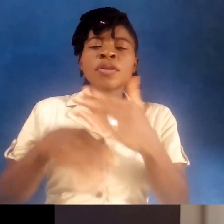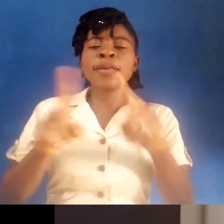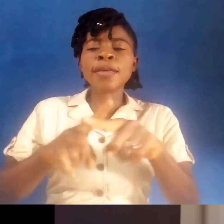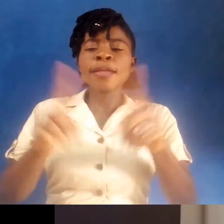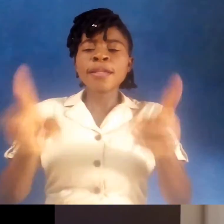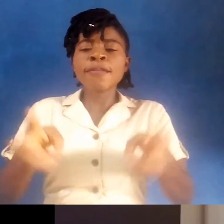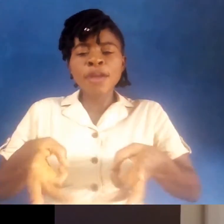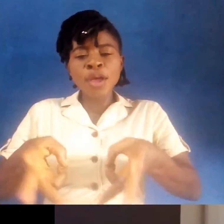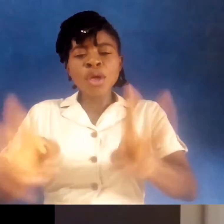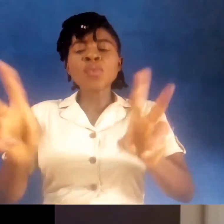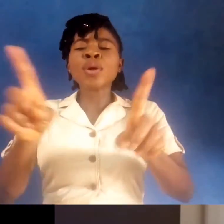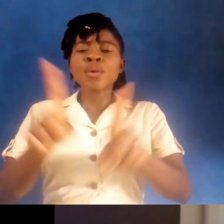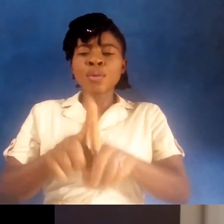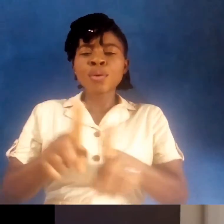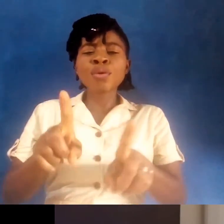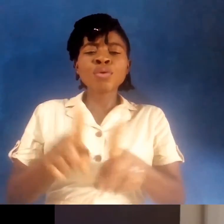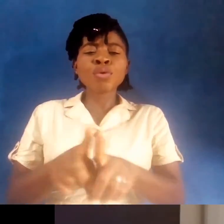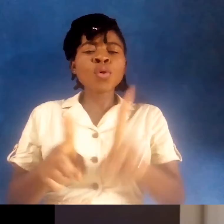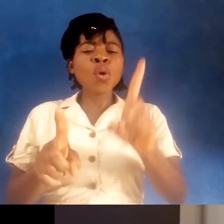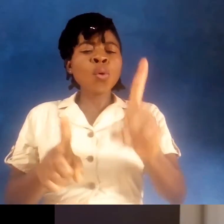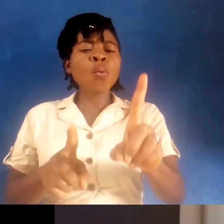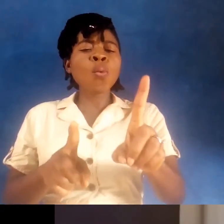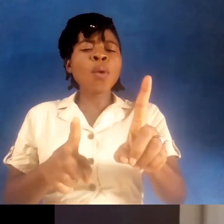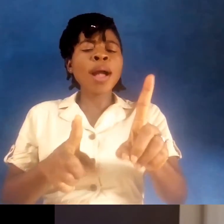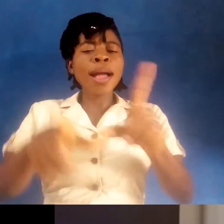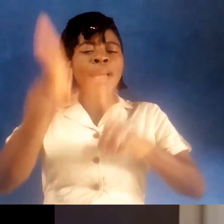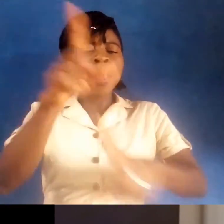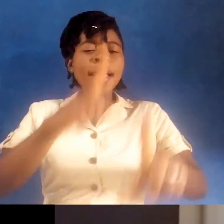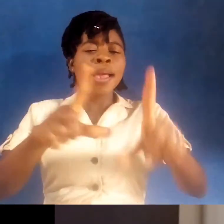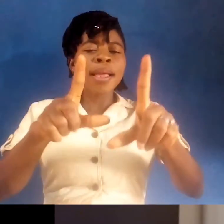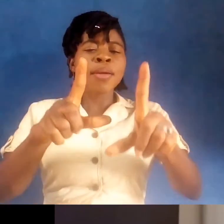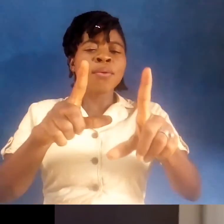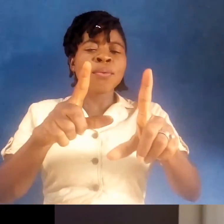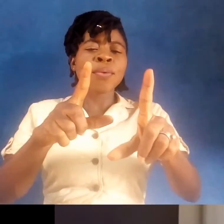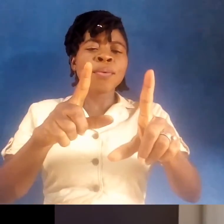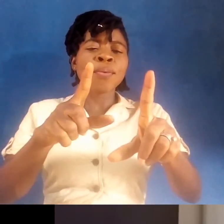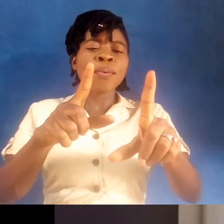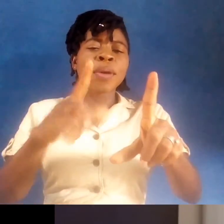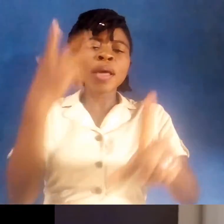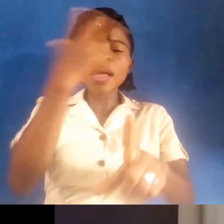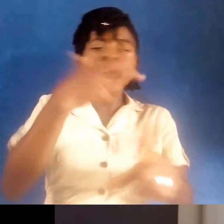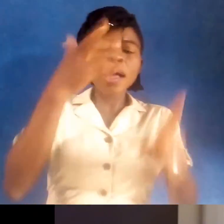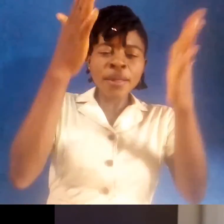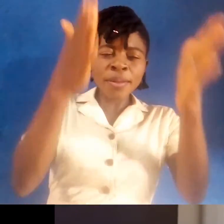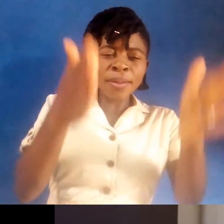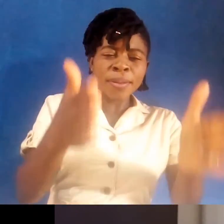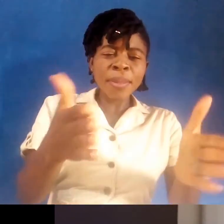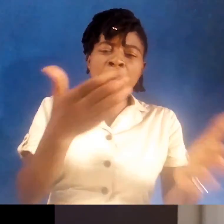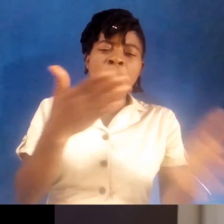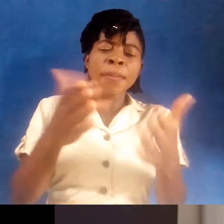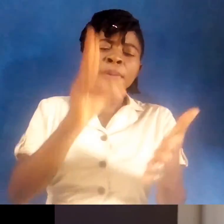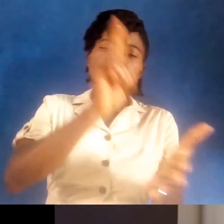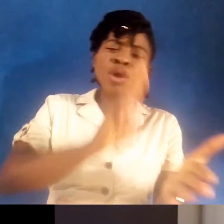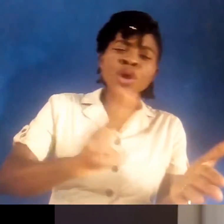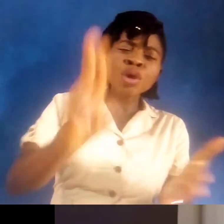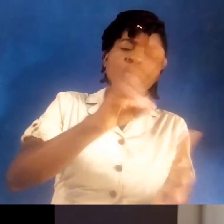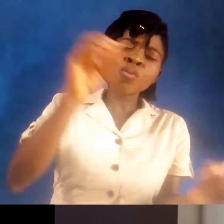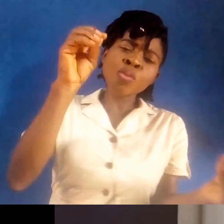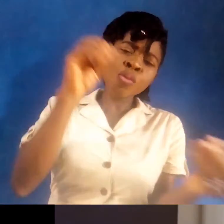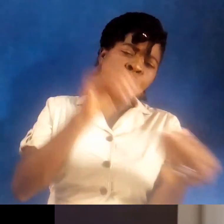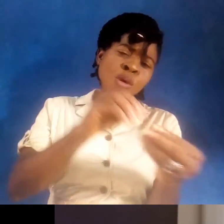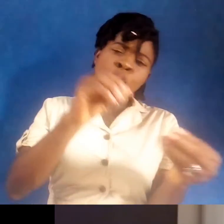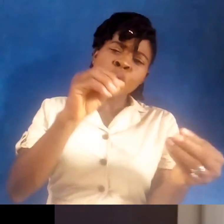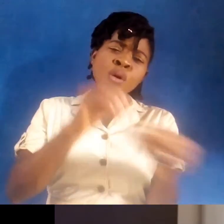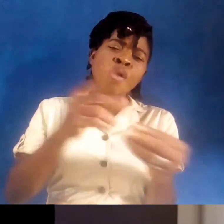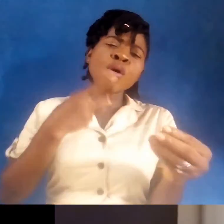person may use gesture more elaborately than another, and it doesn't mean that the person